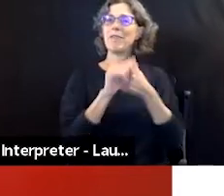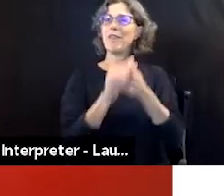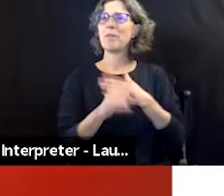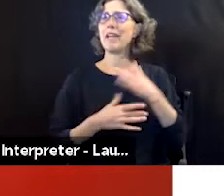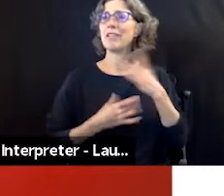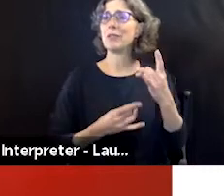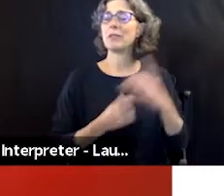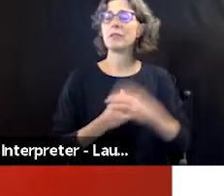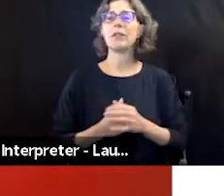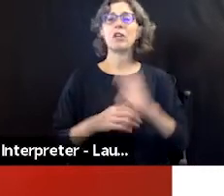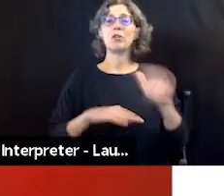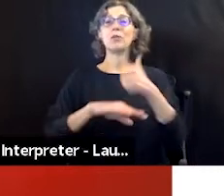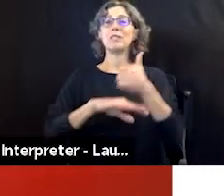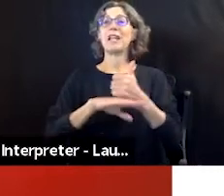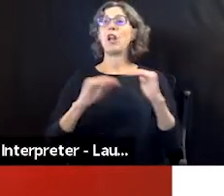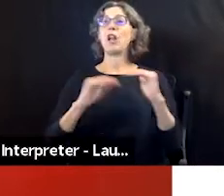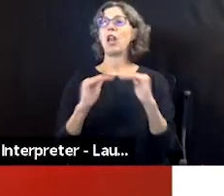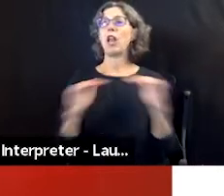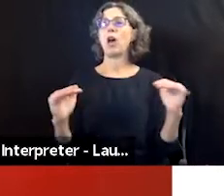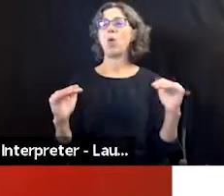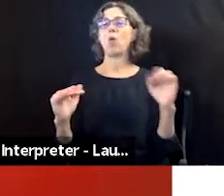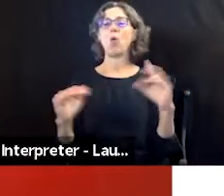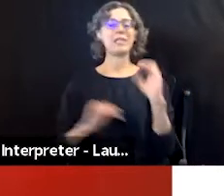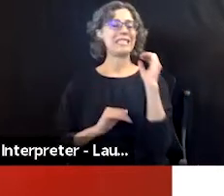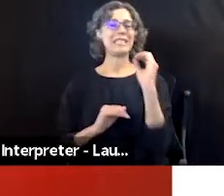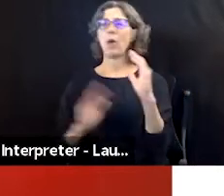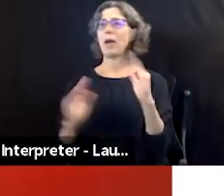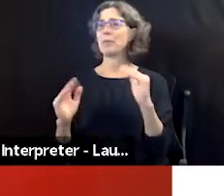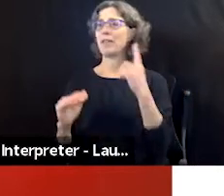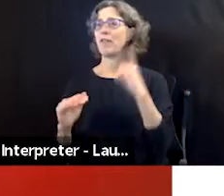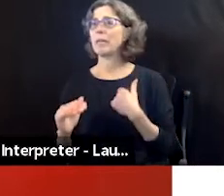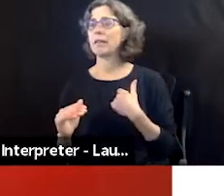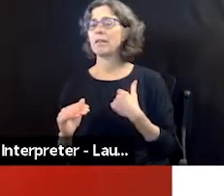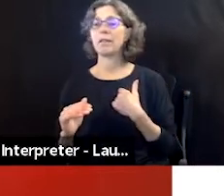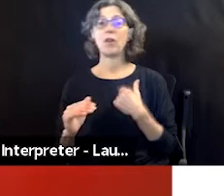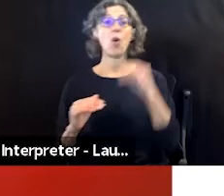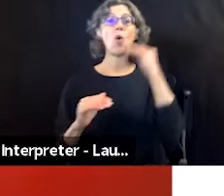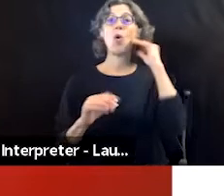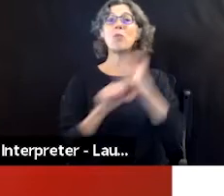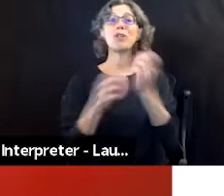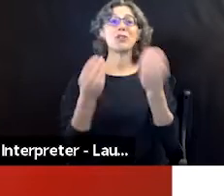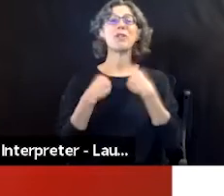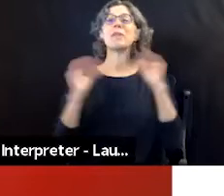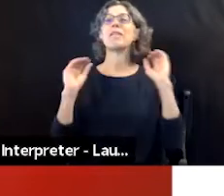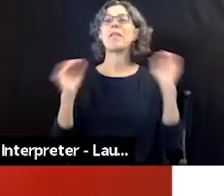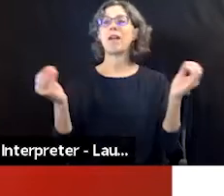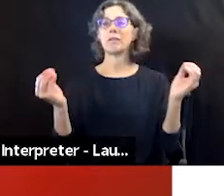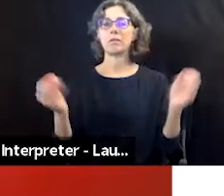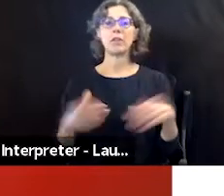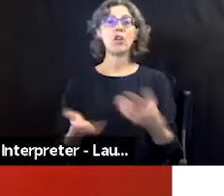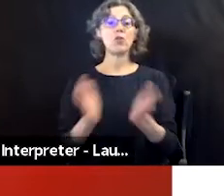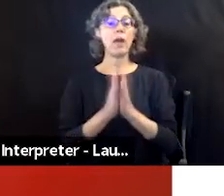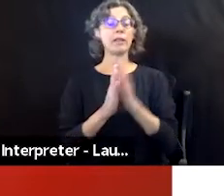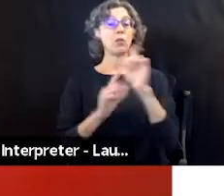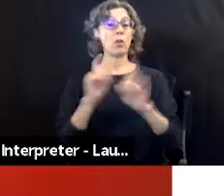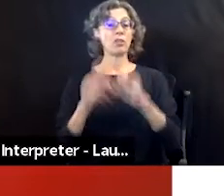You set low or zero expectations for me. You don't give me homework. You ask questions about me